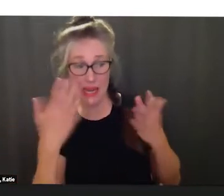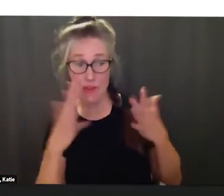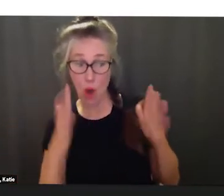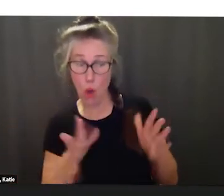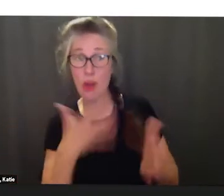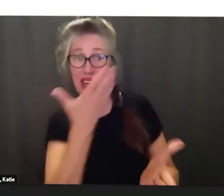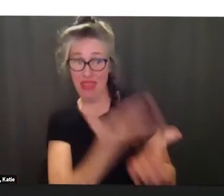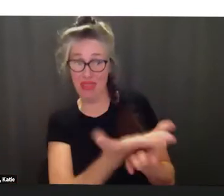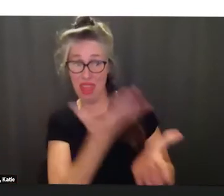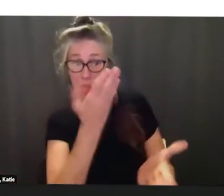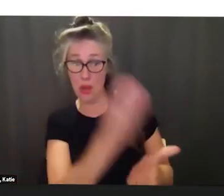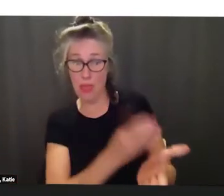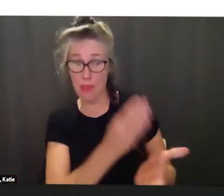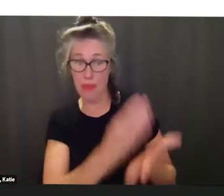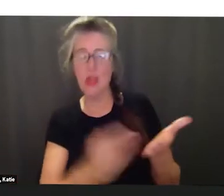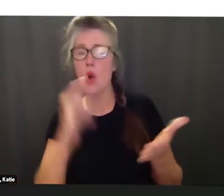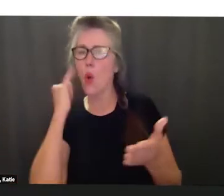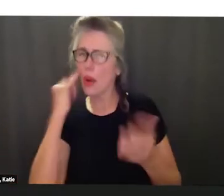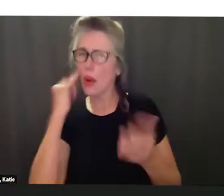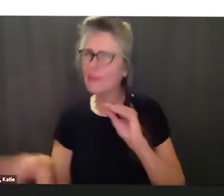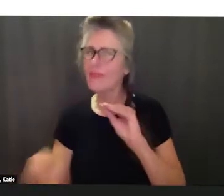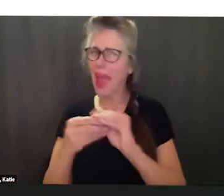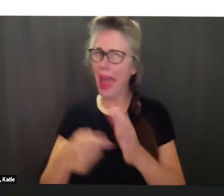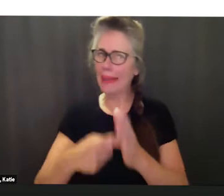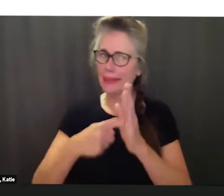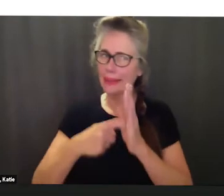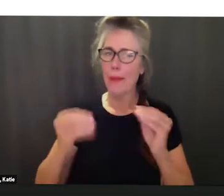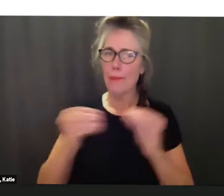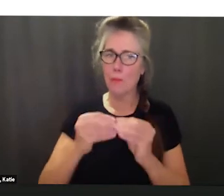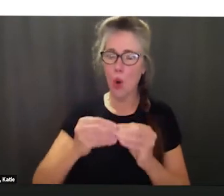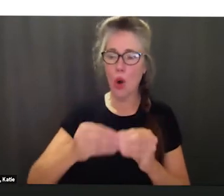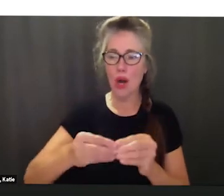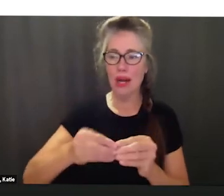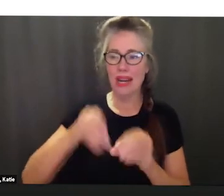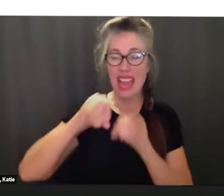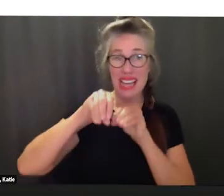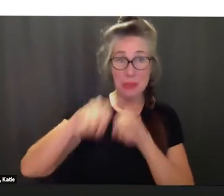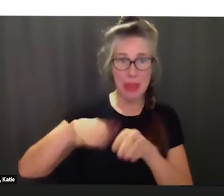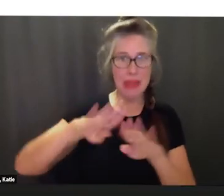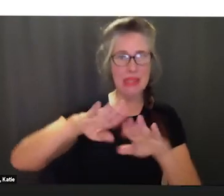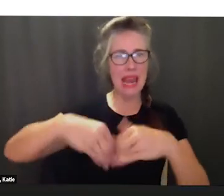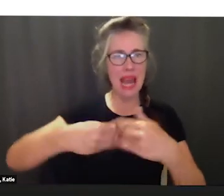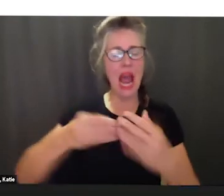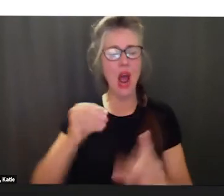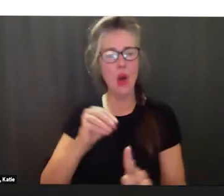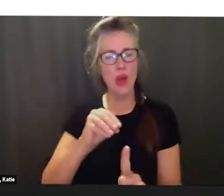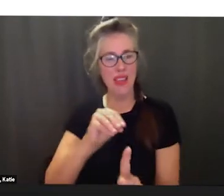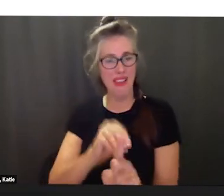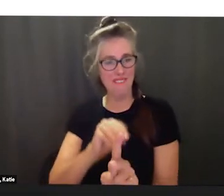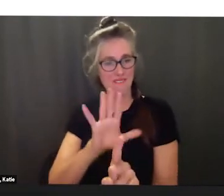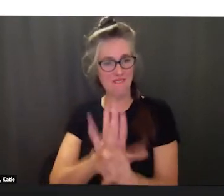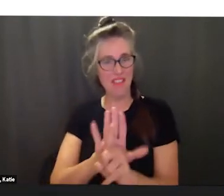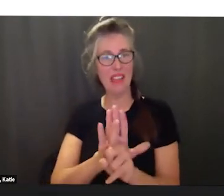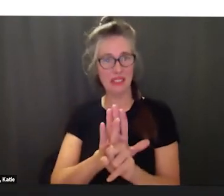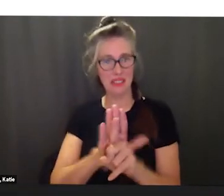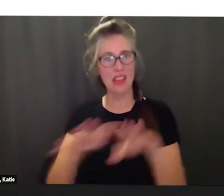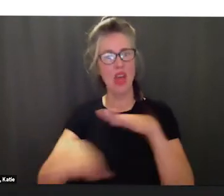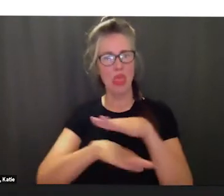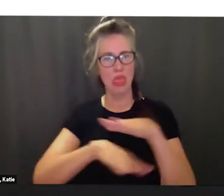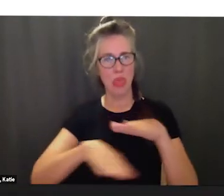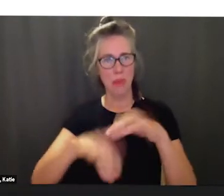budget or if this is an additional expense and the impact to the bottom line of the